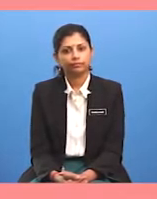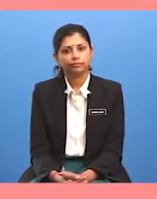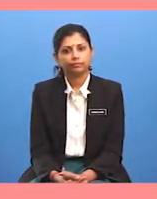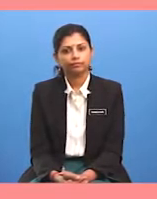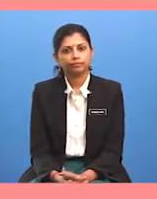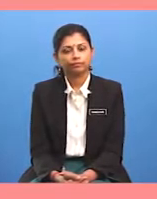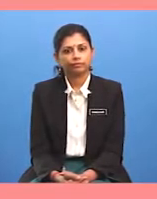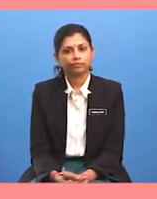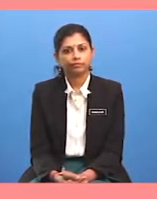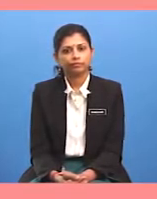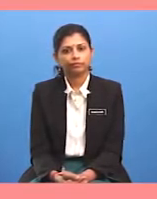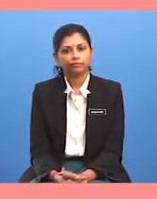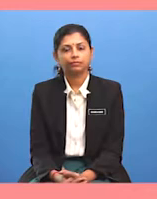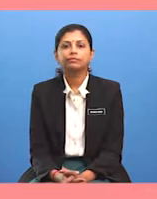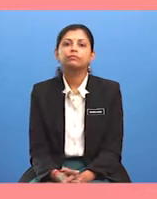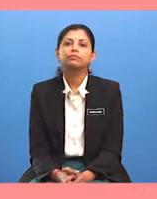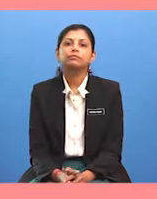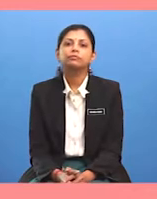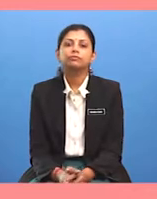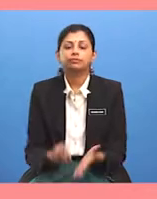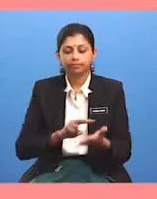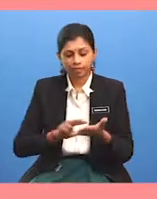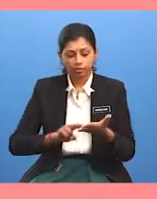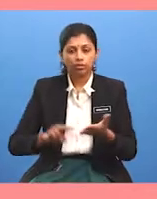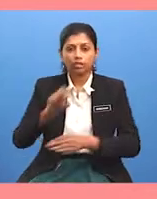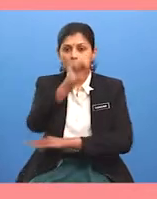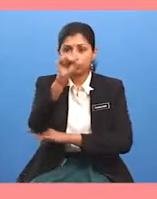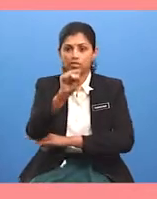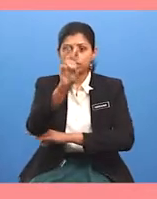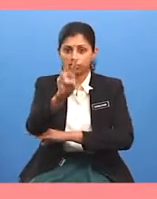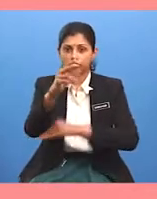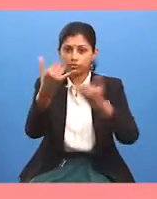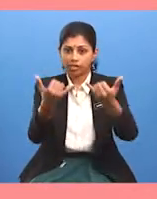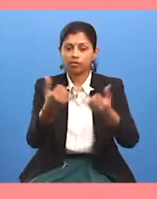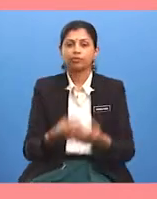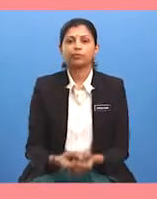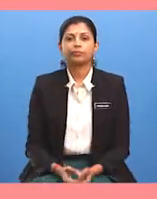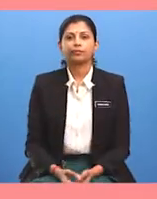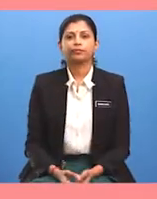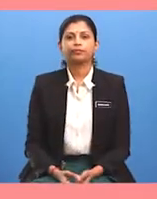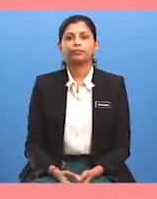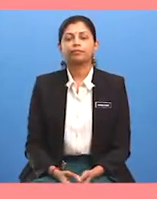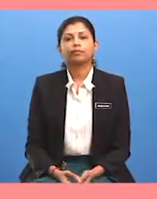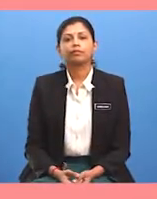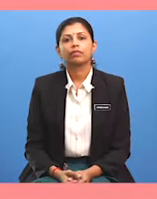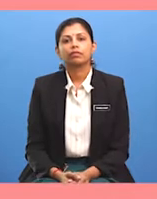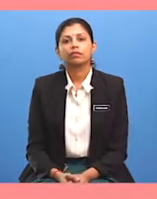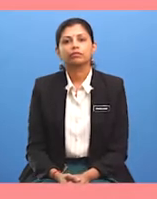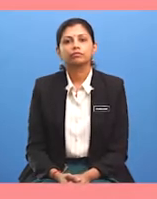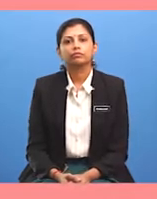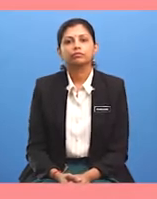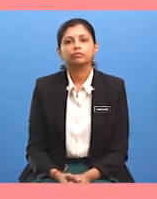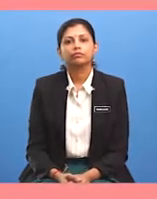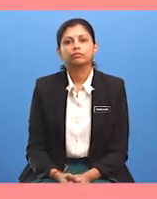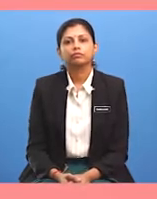popularity. Question 2. How are the contents of this article organized? A.